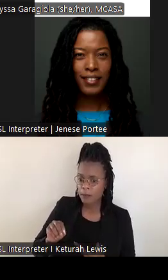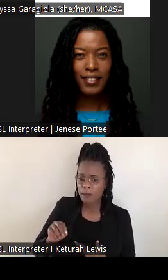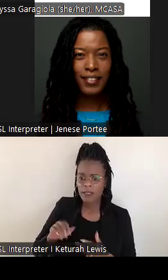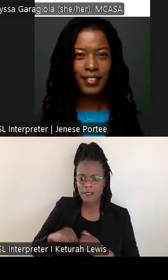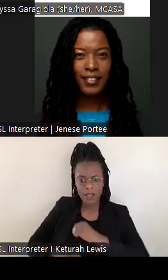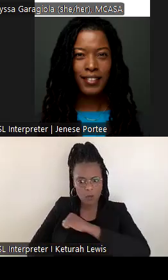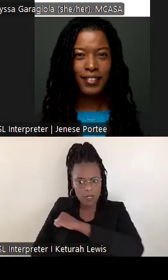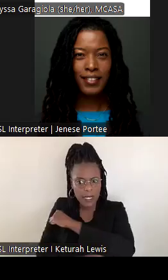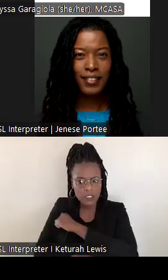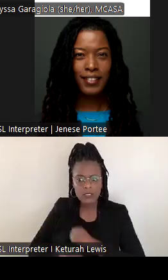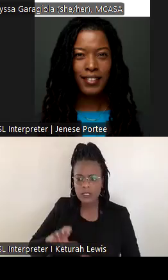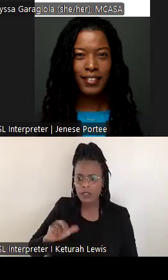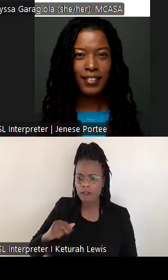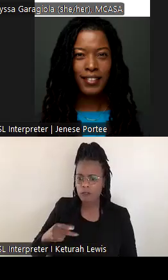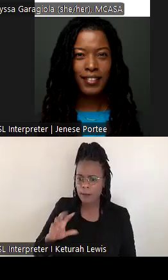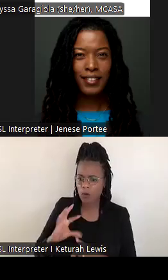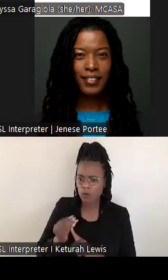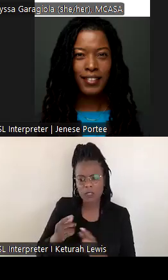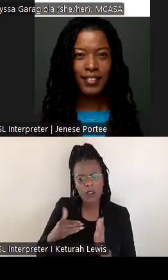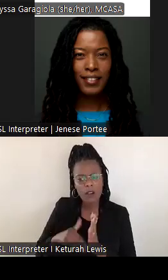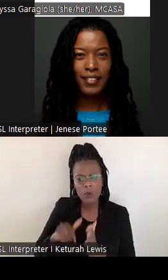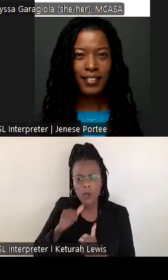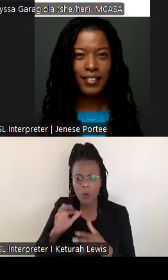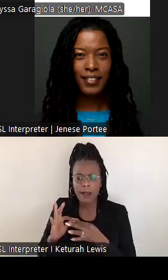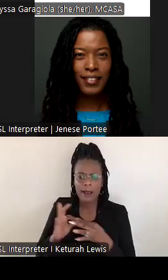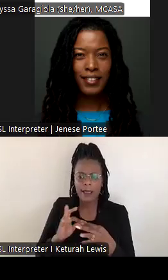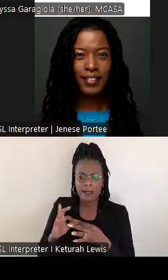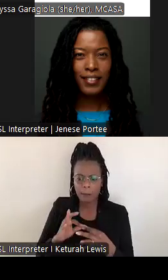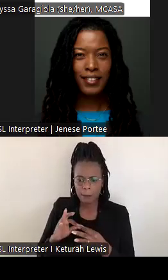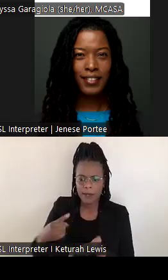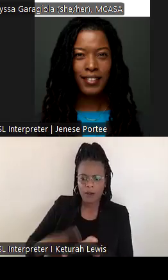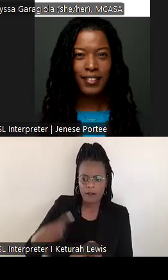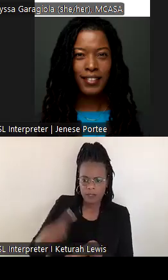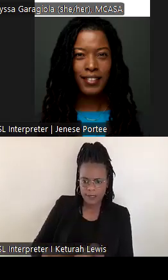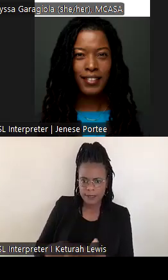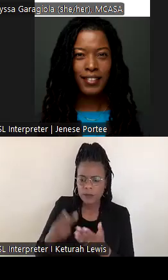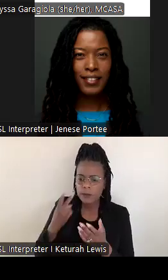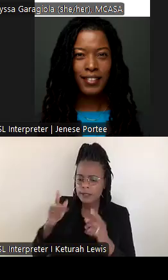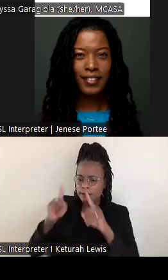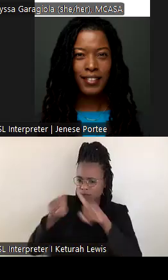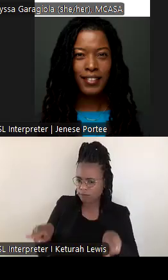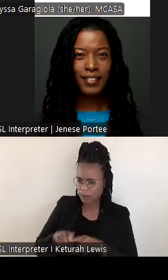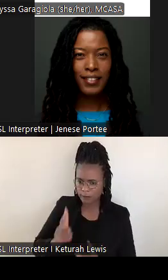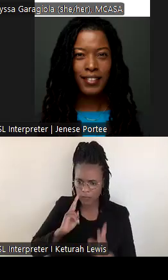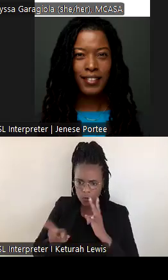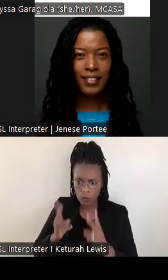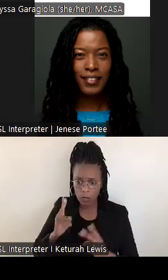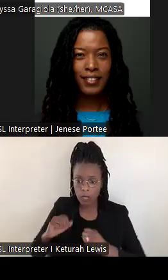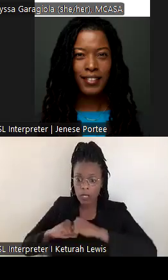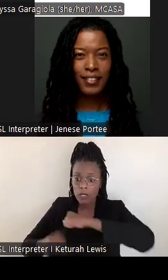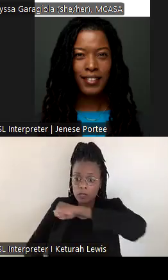often connect them in our conversations. So this is a visual way to see that connection. The structural forms of